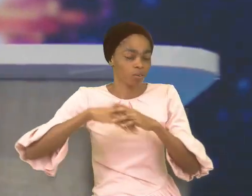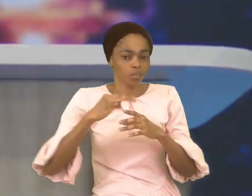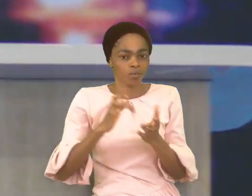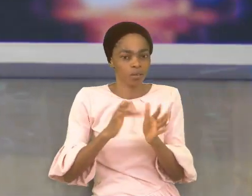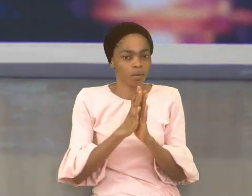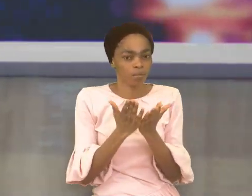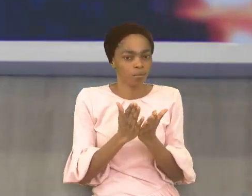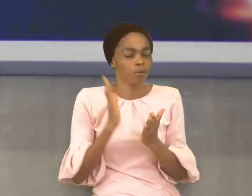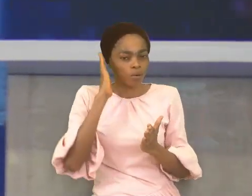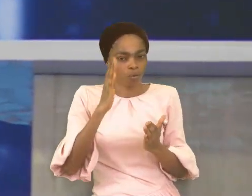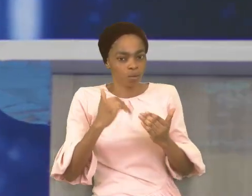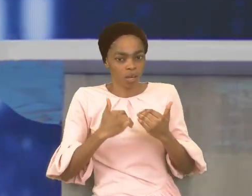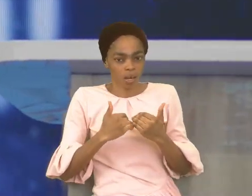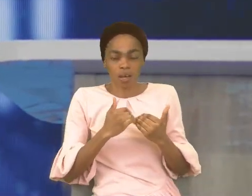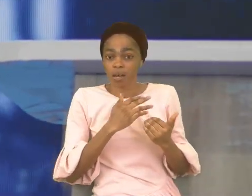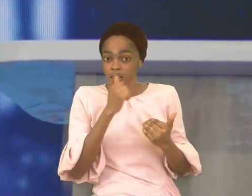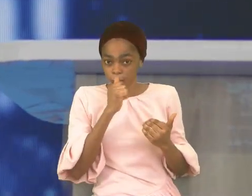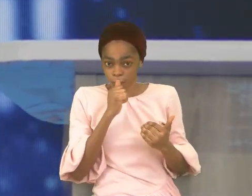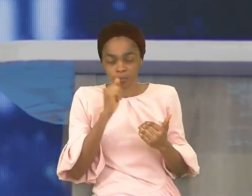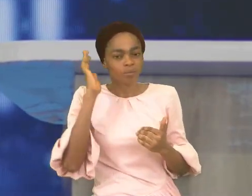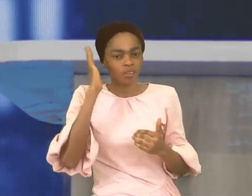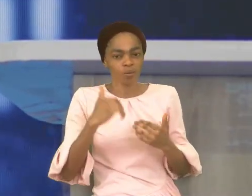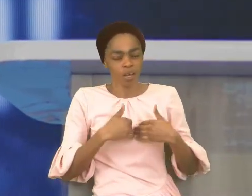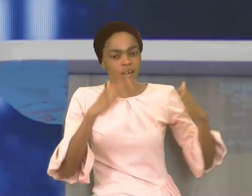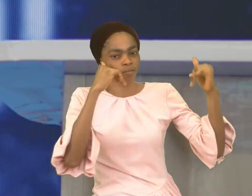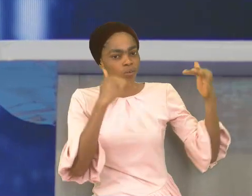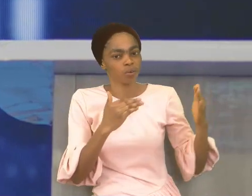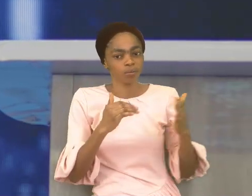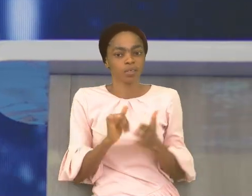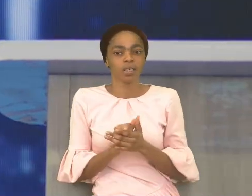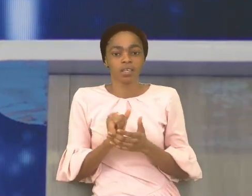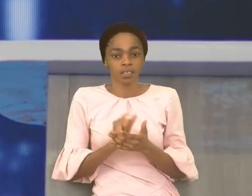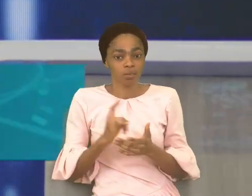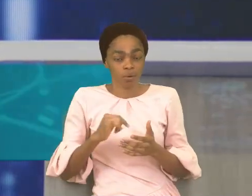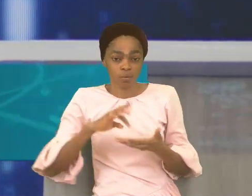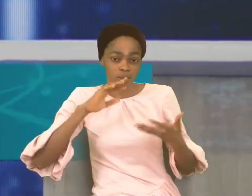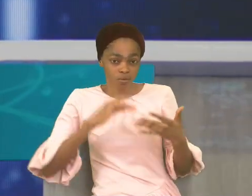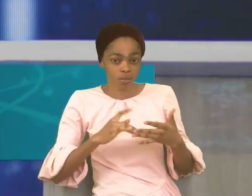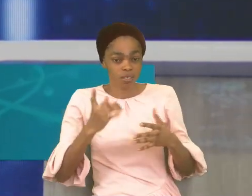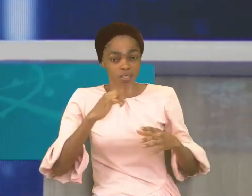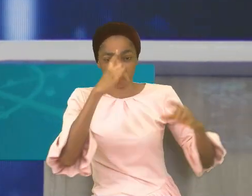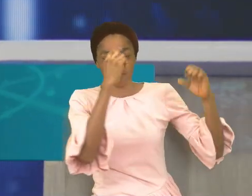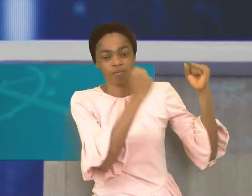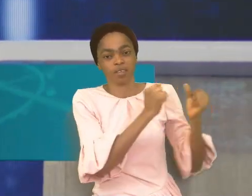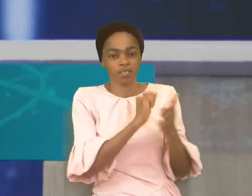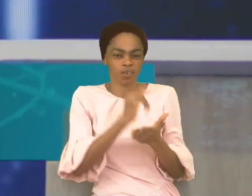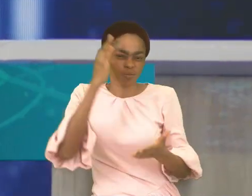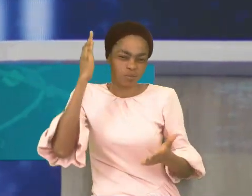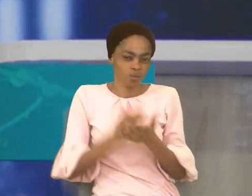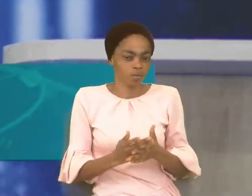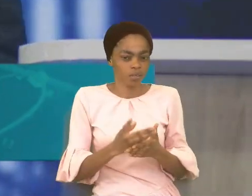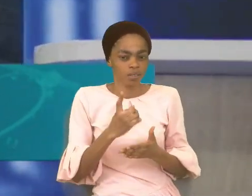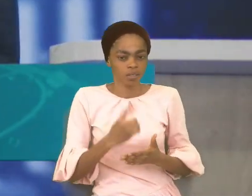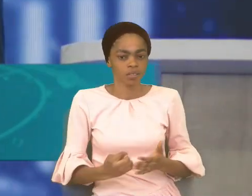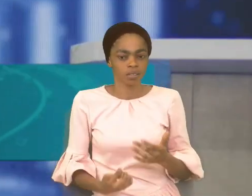faith that quenches the fiery furnace. Any furnace in your life, any trial in your life,